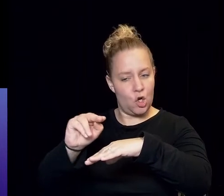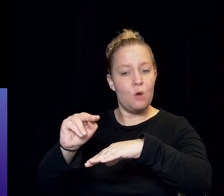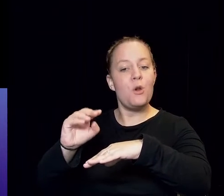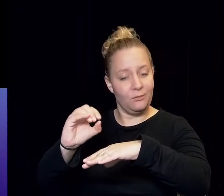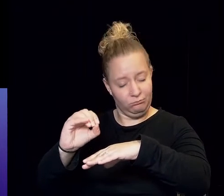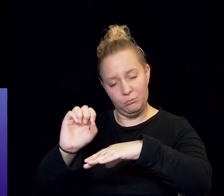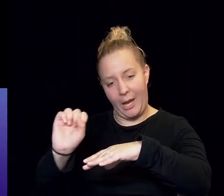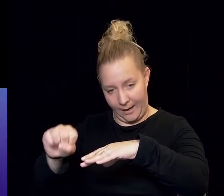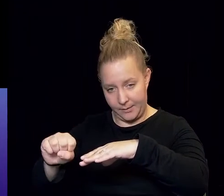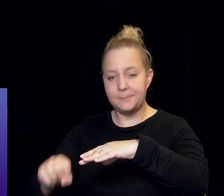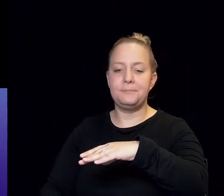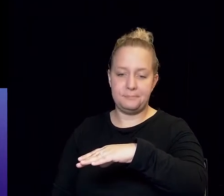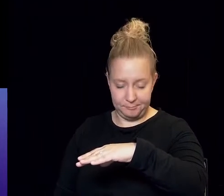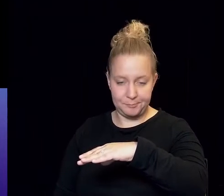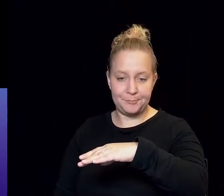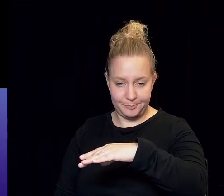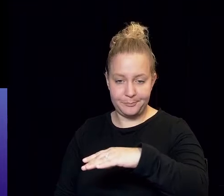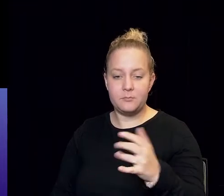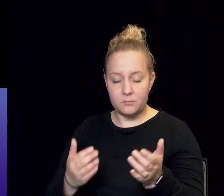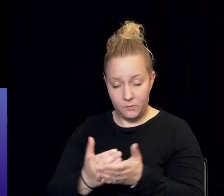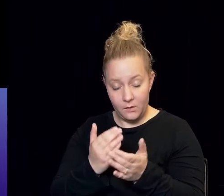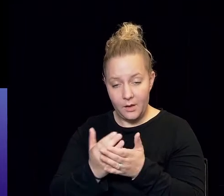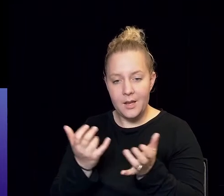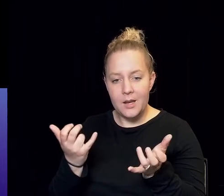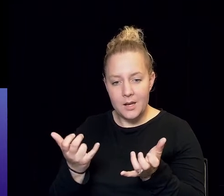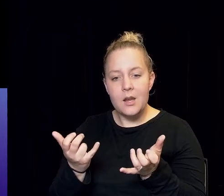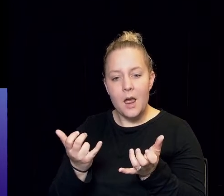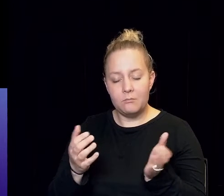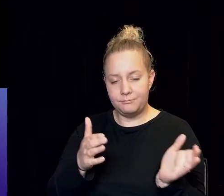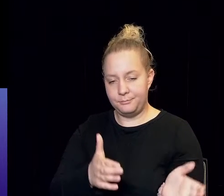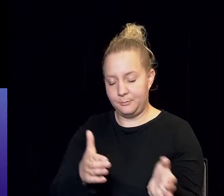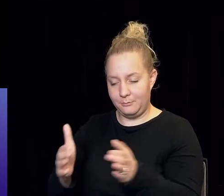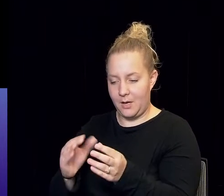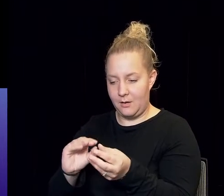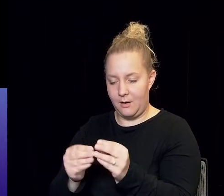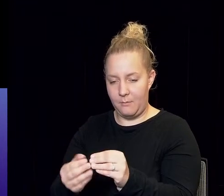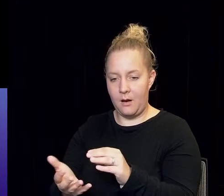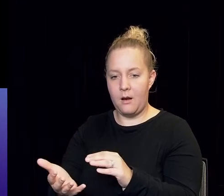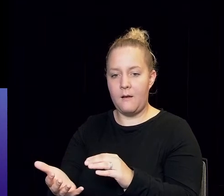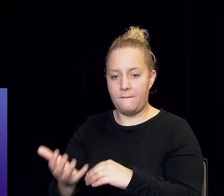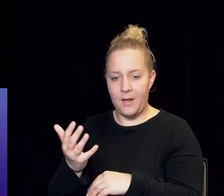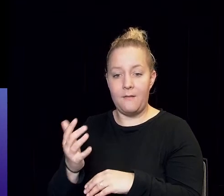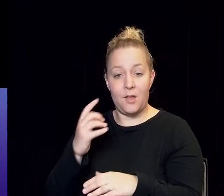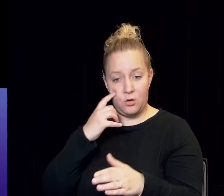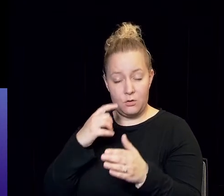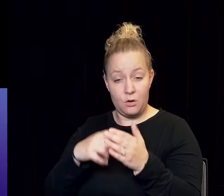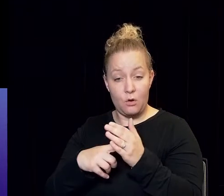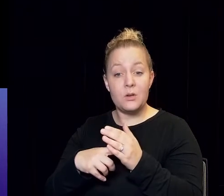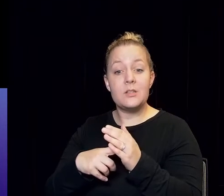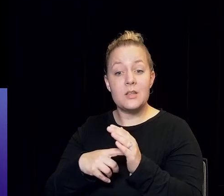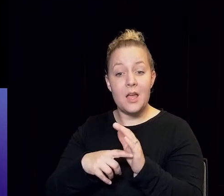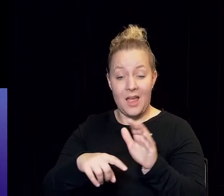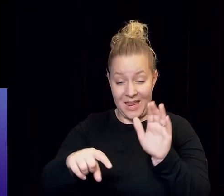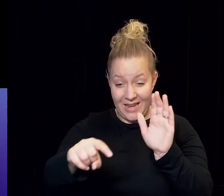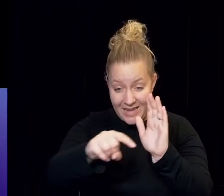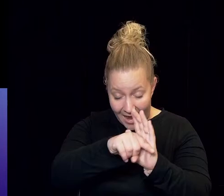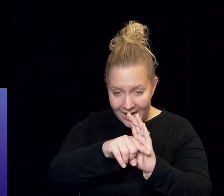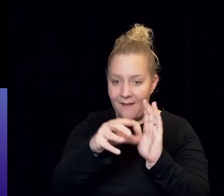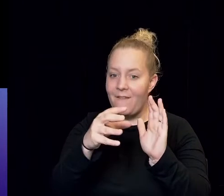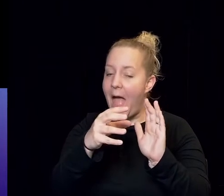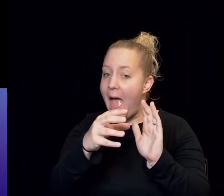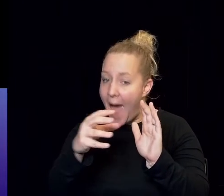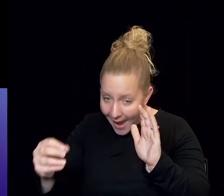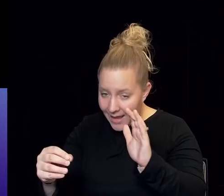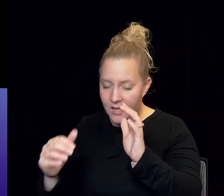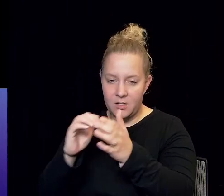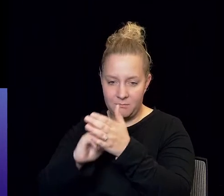numerator. All right, so let's pay attention to number 5. Notice we have a negatives and subtraction. So again, our